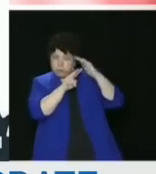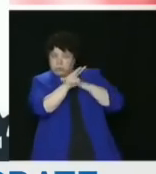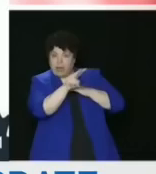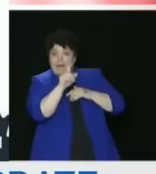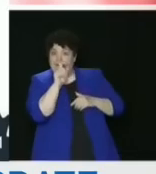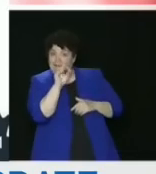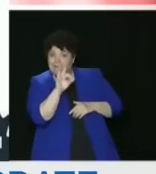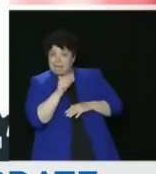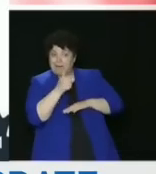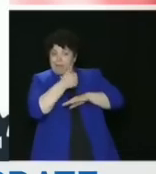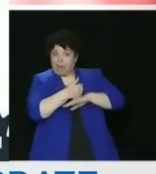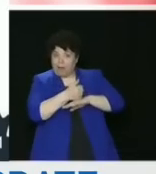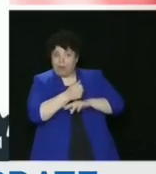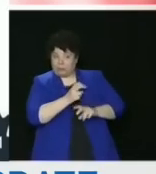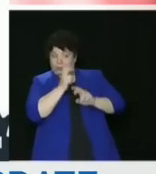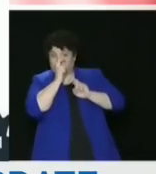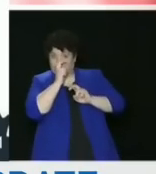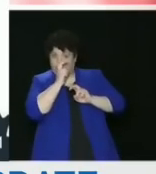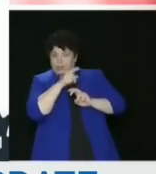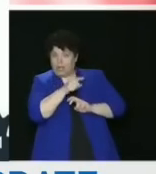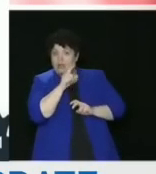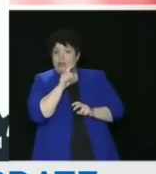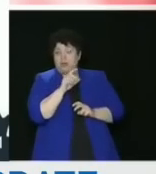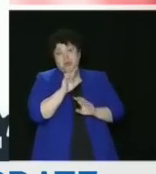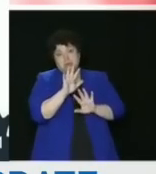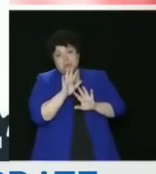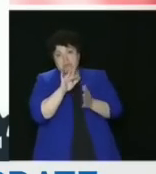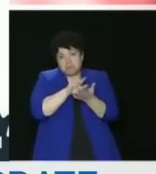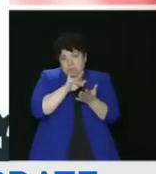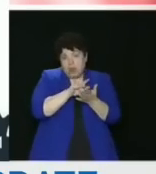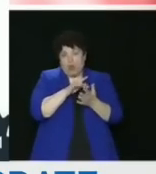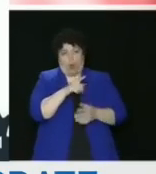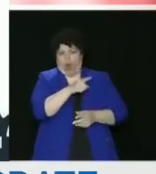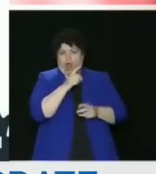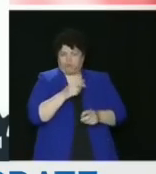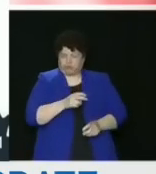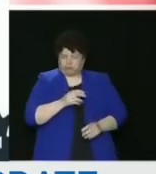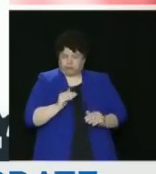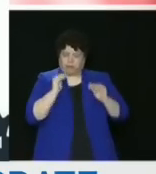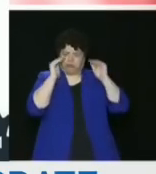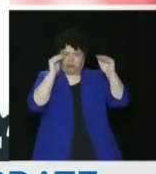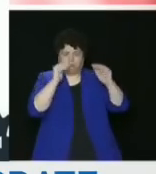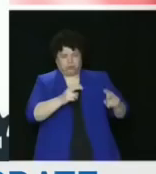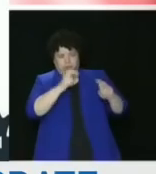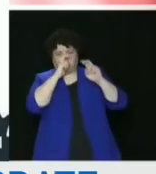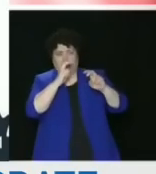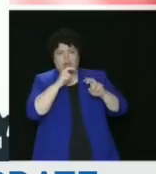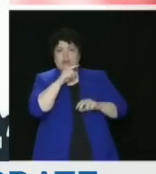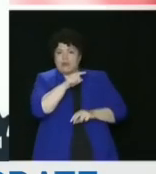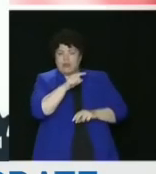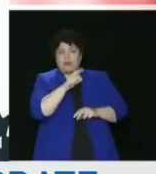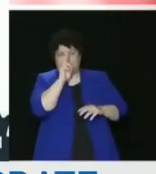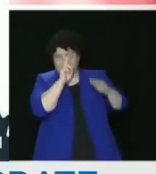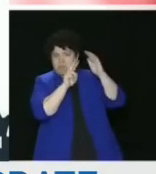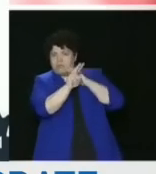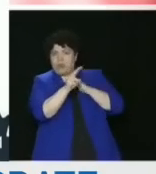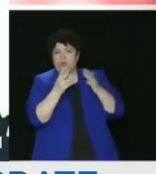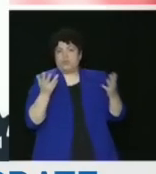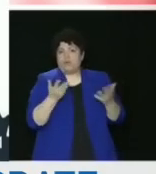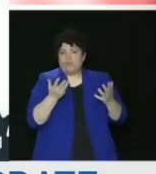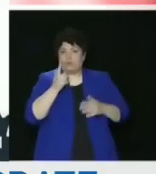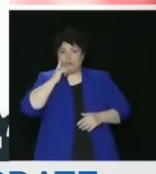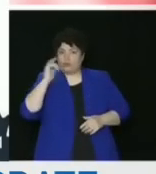have, depending on whether the measures are moderately or strongly effective in reducing in-person contact rates across the